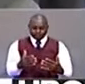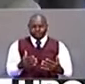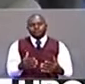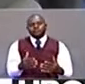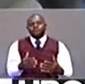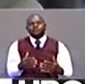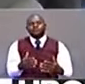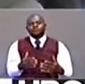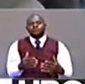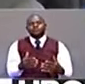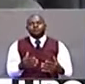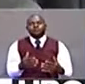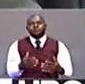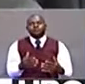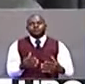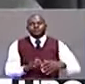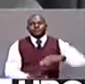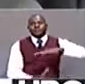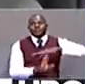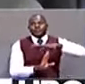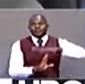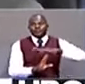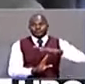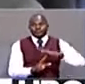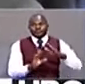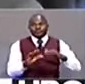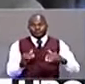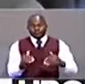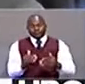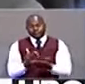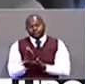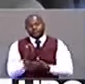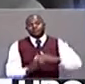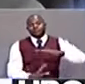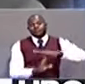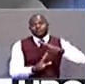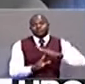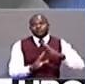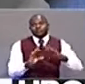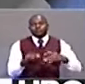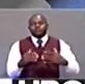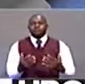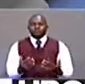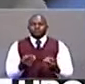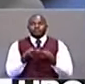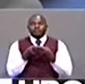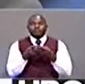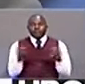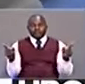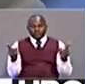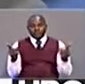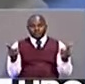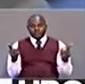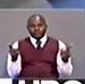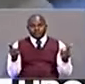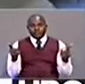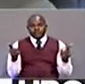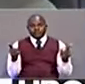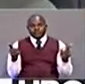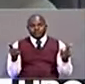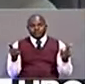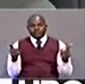those limits that could have actually limited you, but it